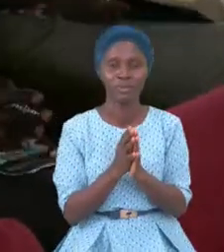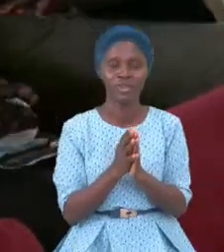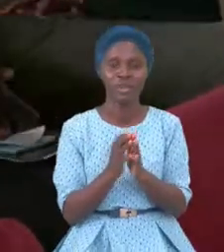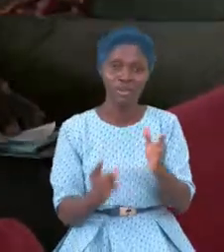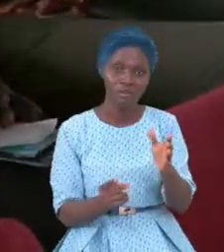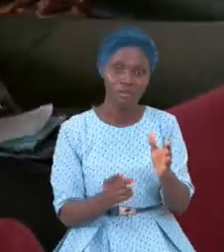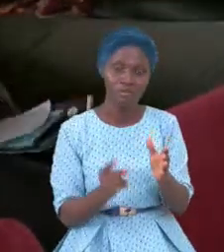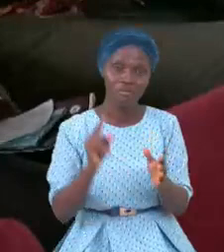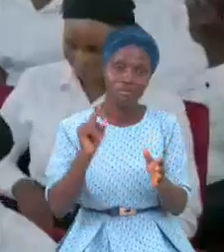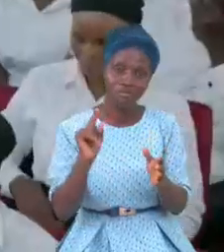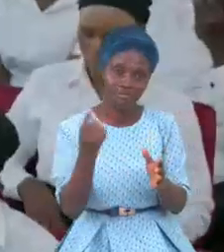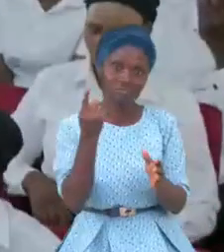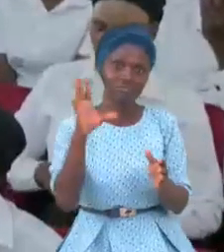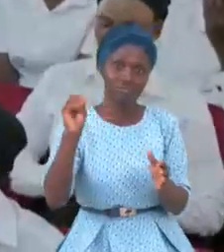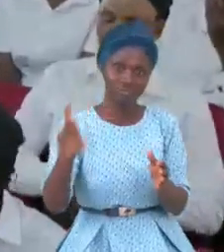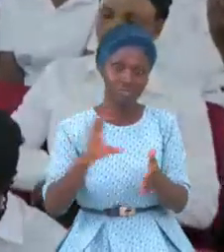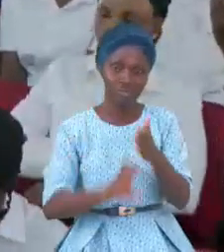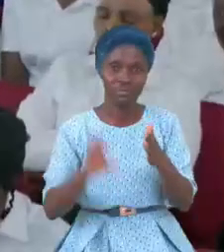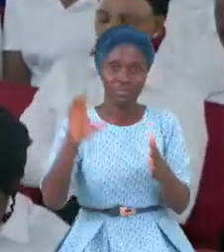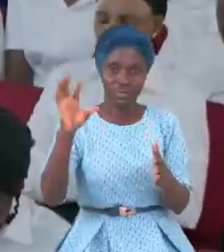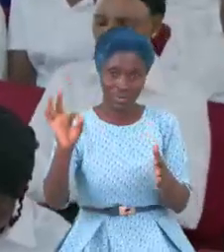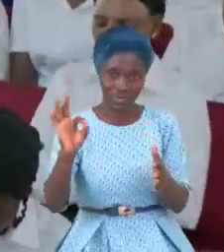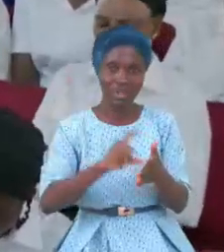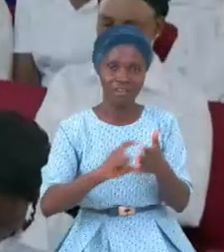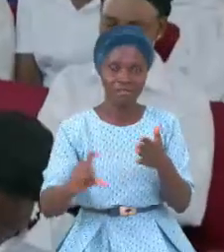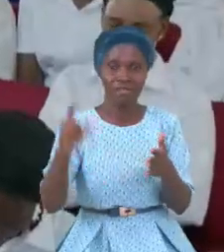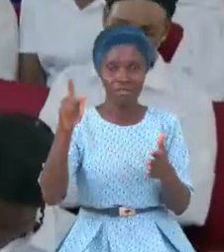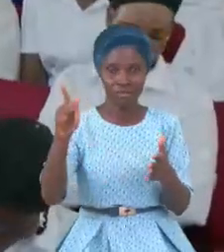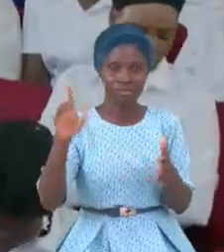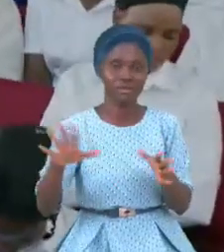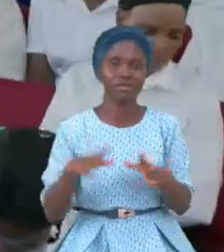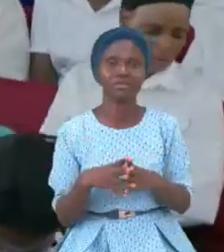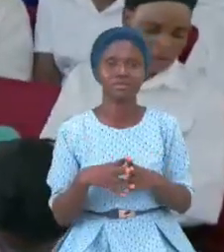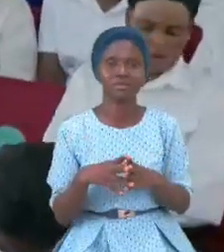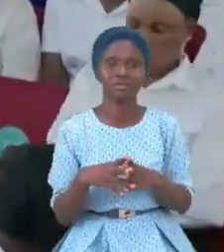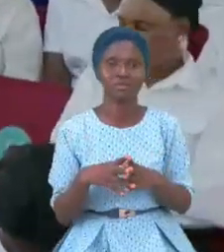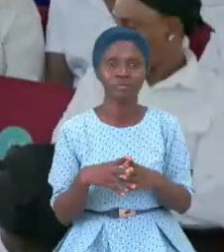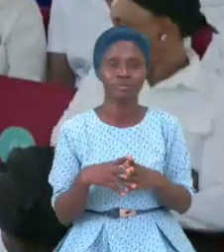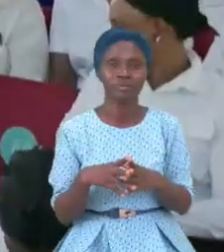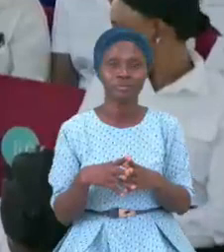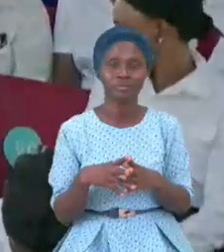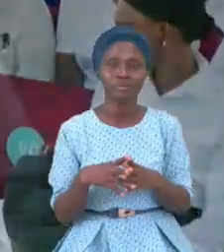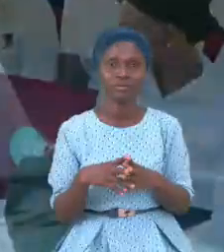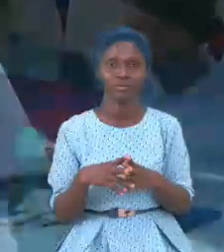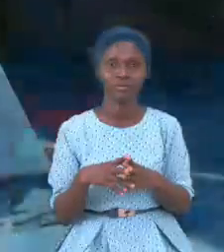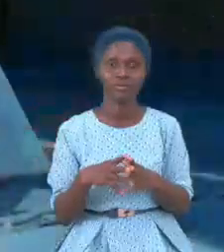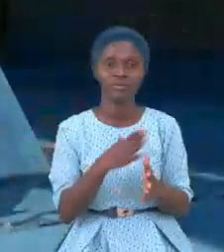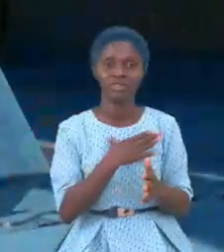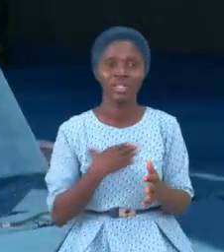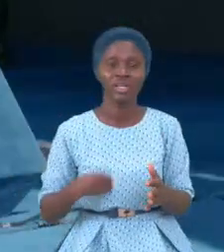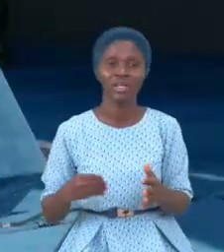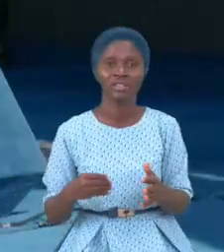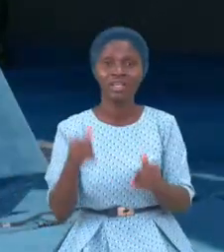I'm reading from verse 25. 1 Corinthians chapter 9, verse 25. "And every man